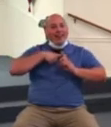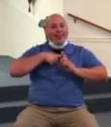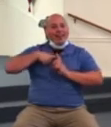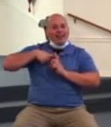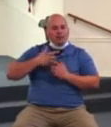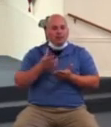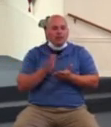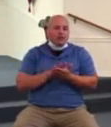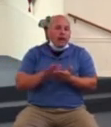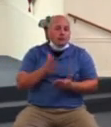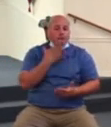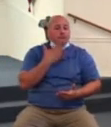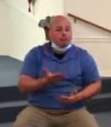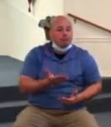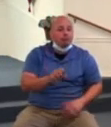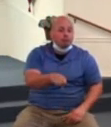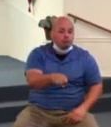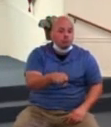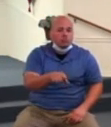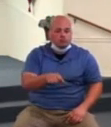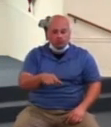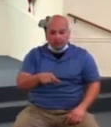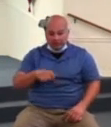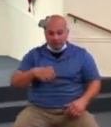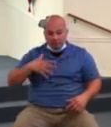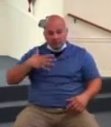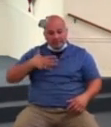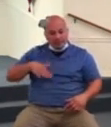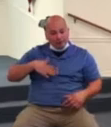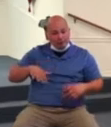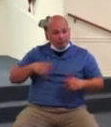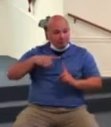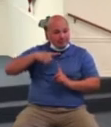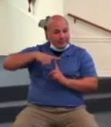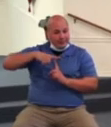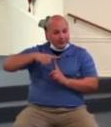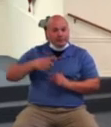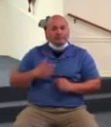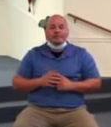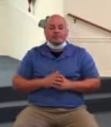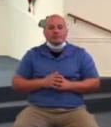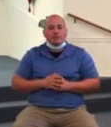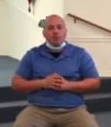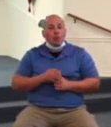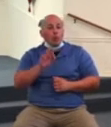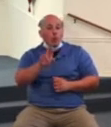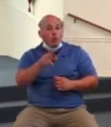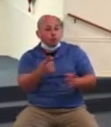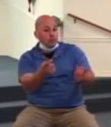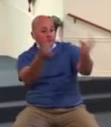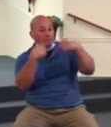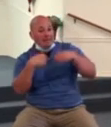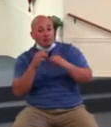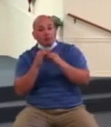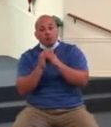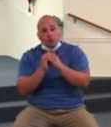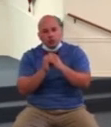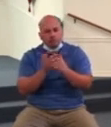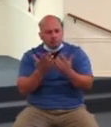Wearing a Christian t-shirt is fine. Coming to worship on Sunday is obviously pleasing to